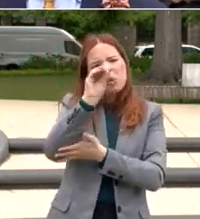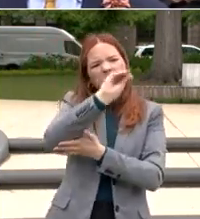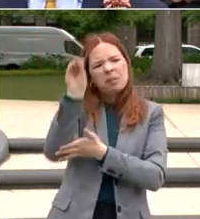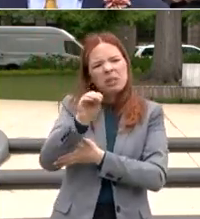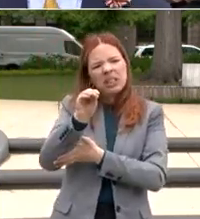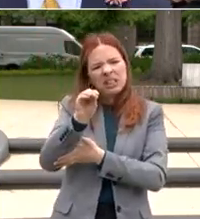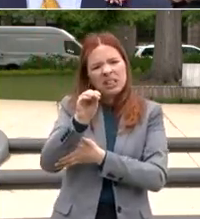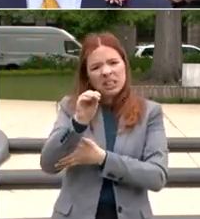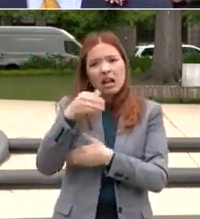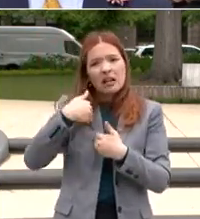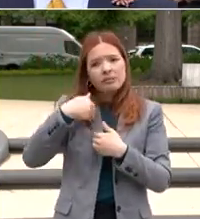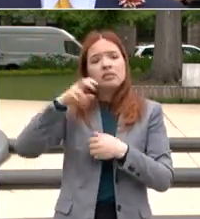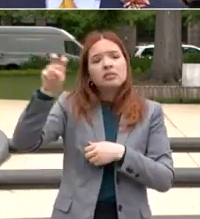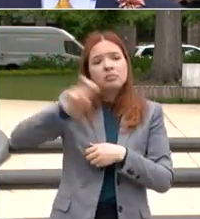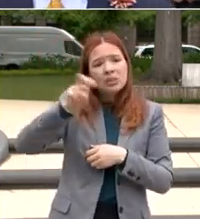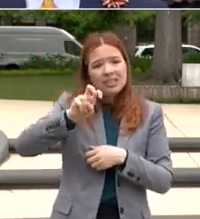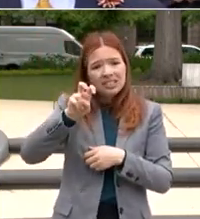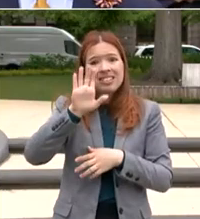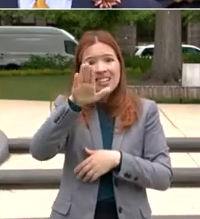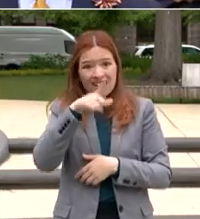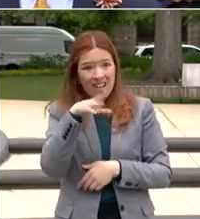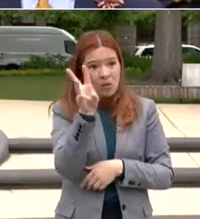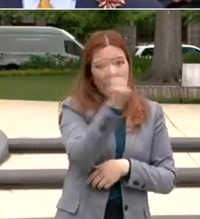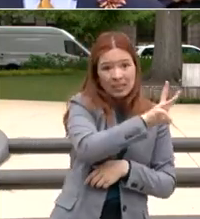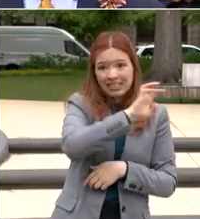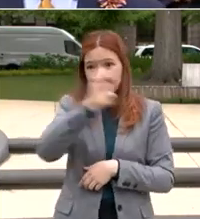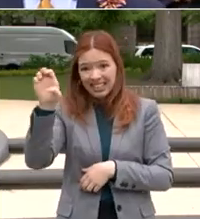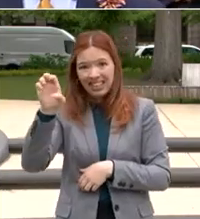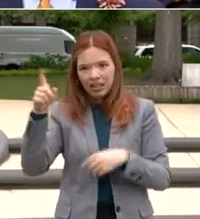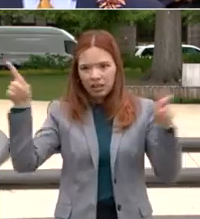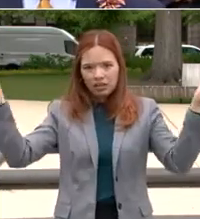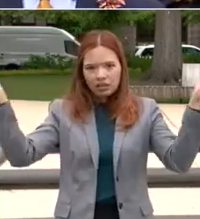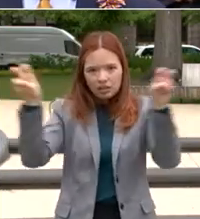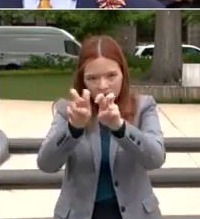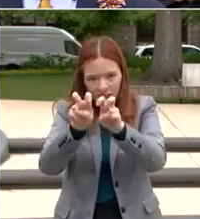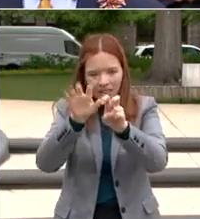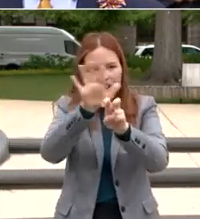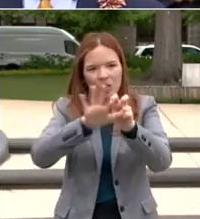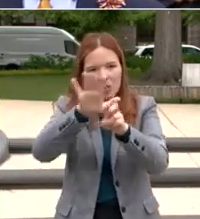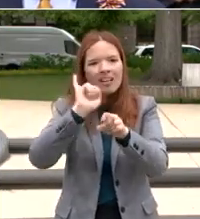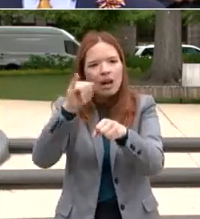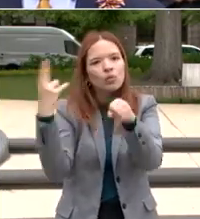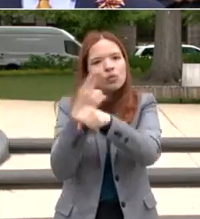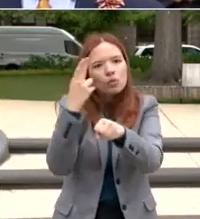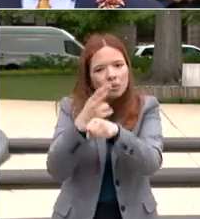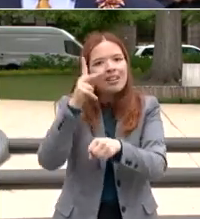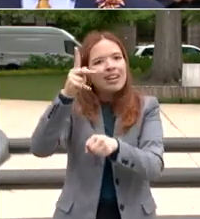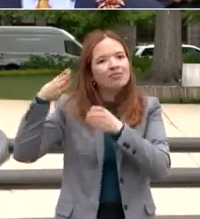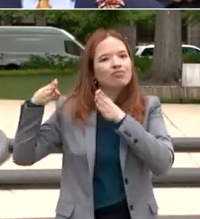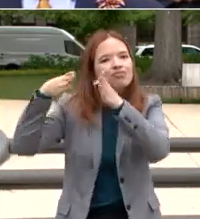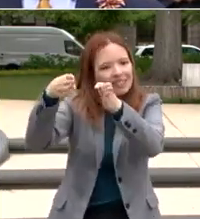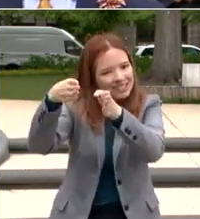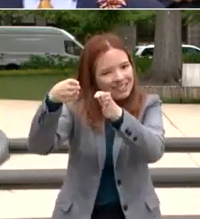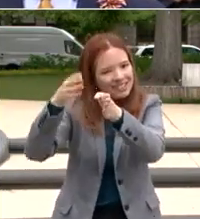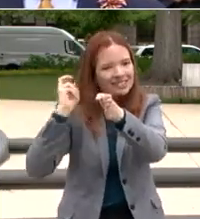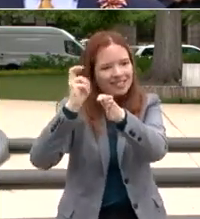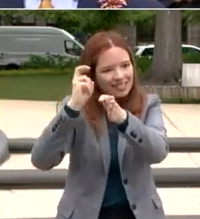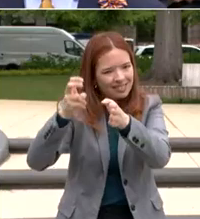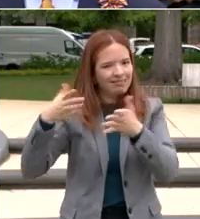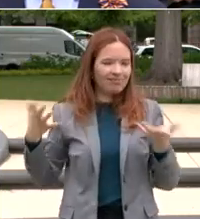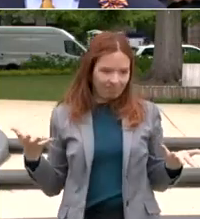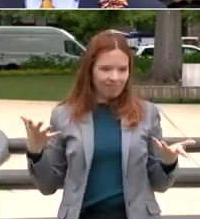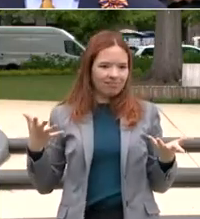traveled east and west across DC were using K Street buses. And we know